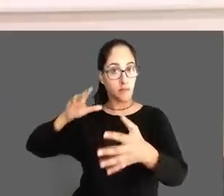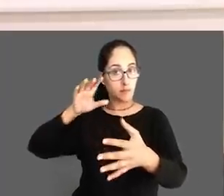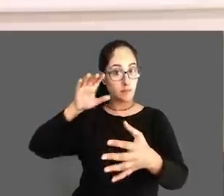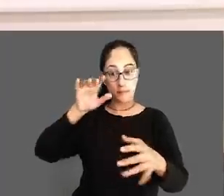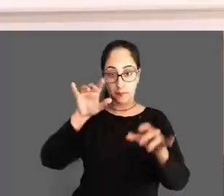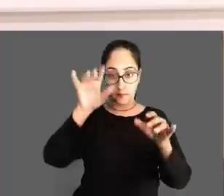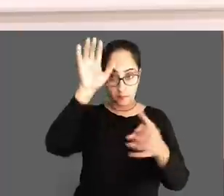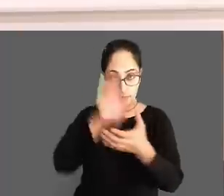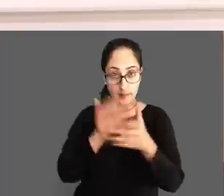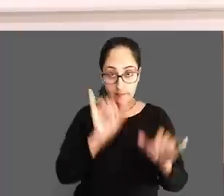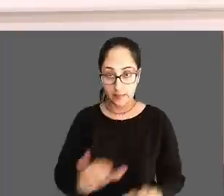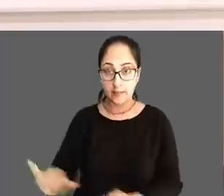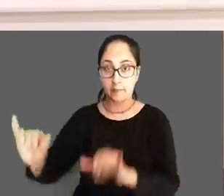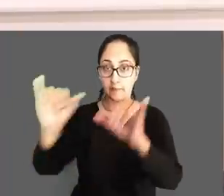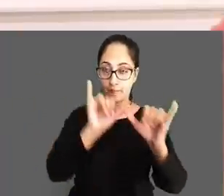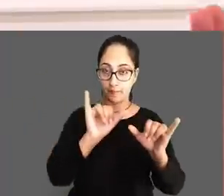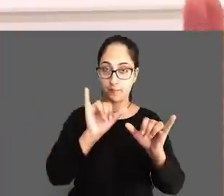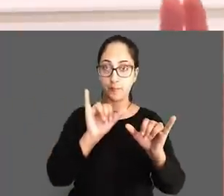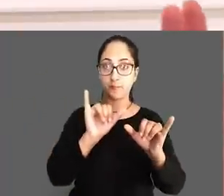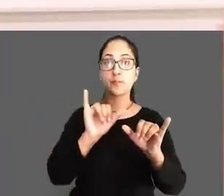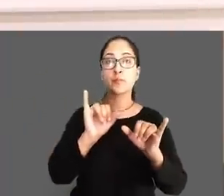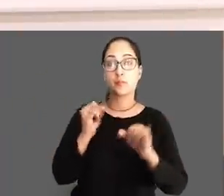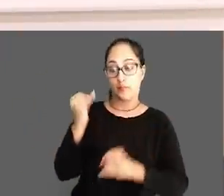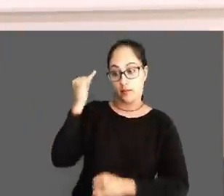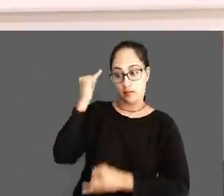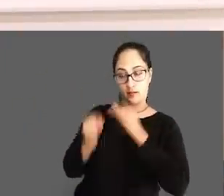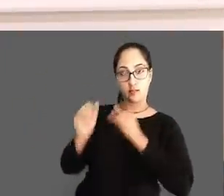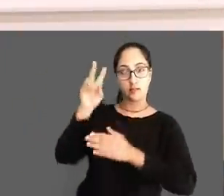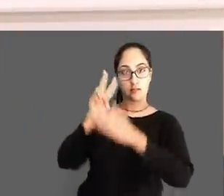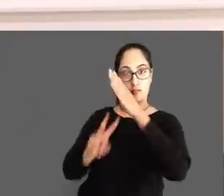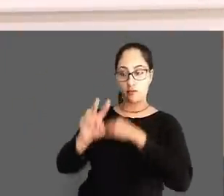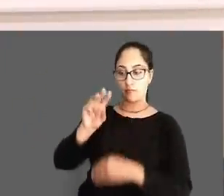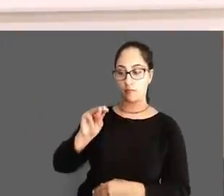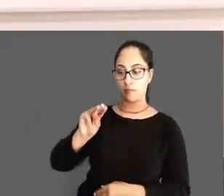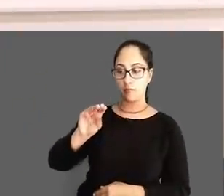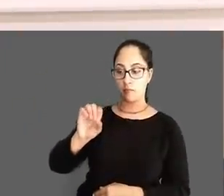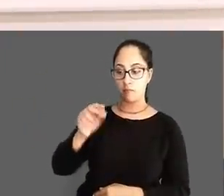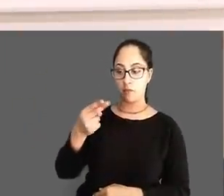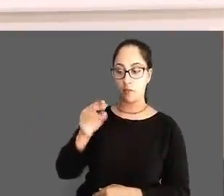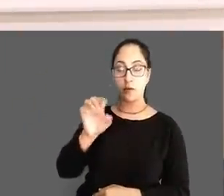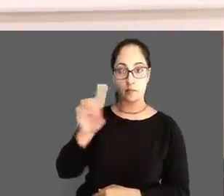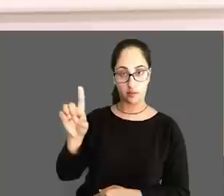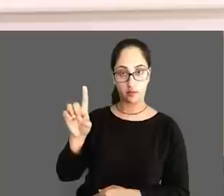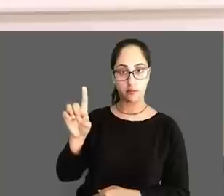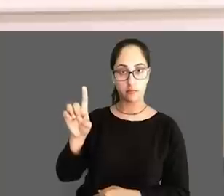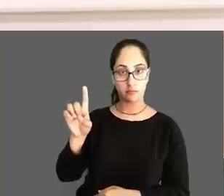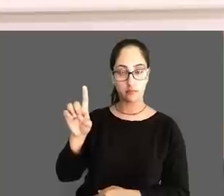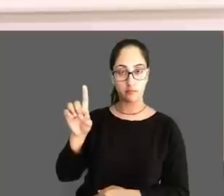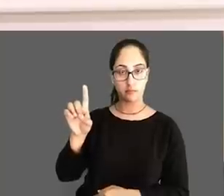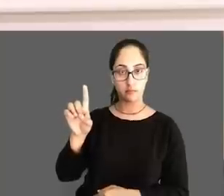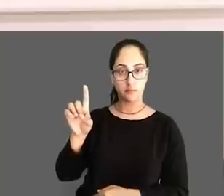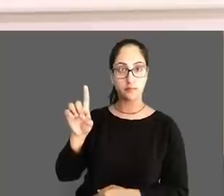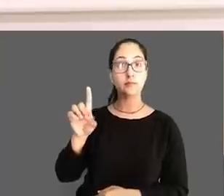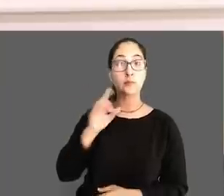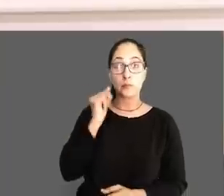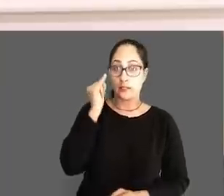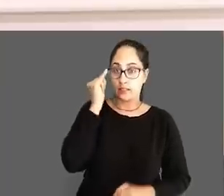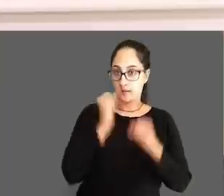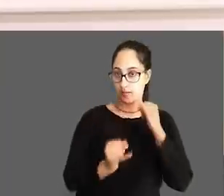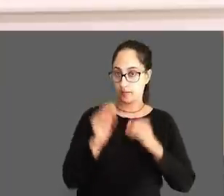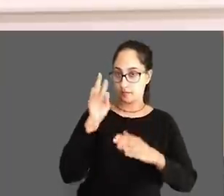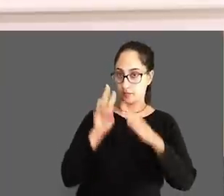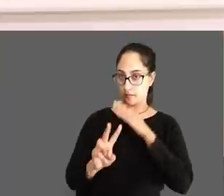Muhammad, may peace be upon him and his progeny, was the final and last prophet, and therefore the last to